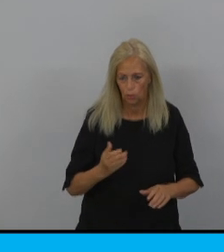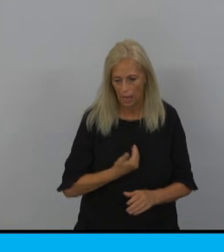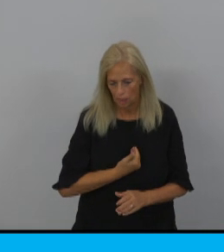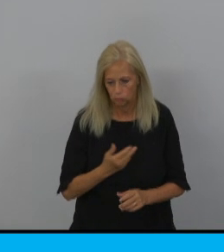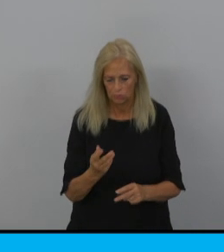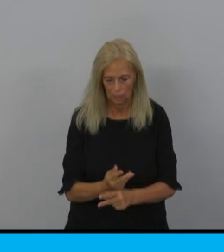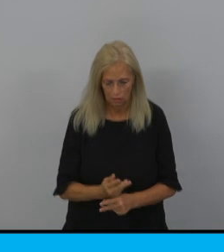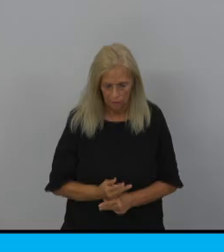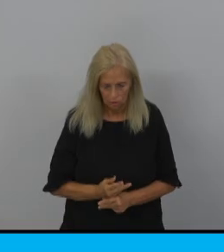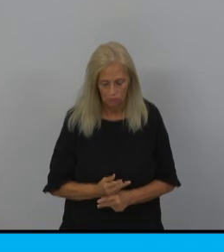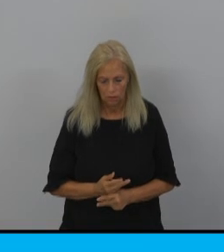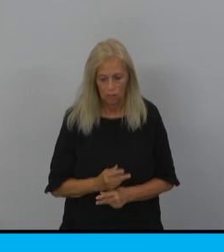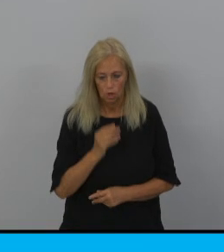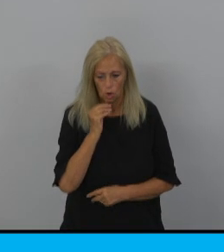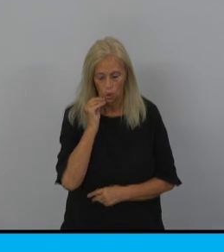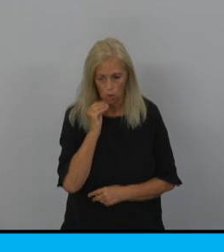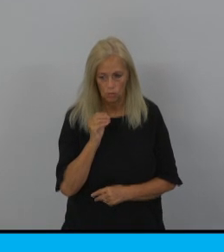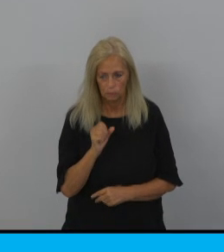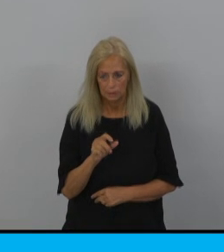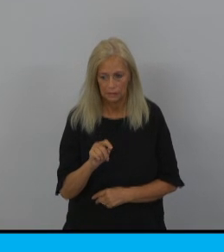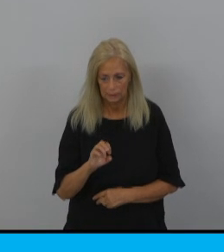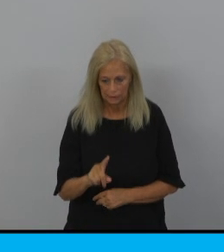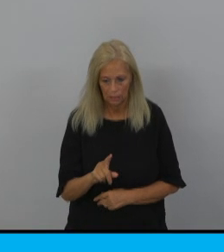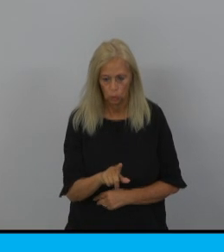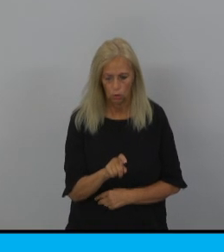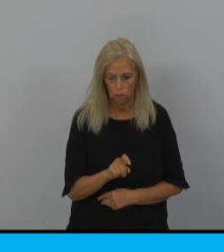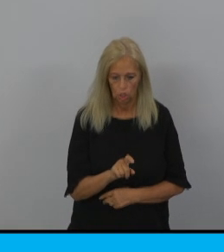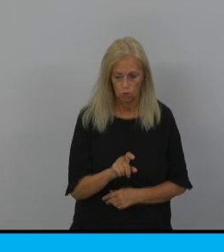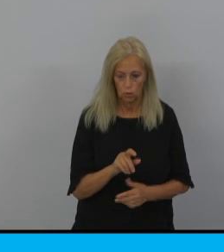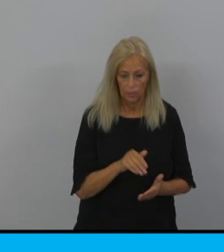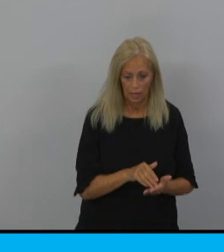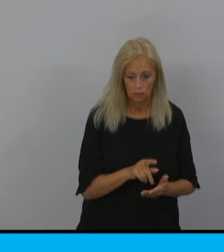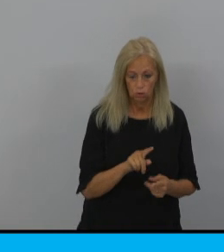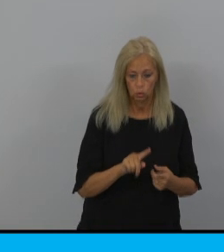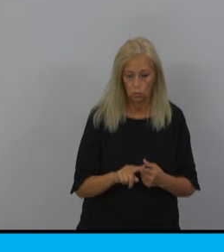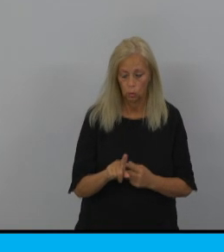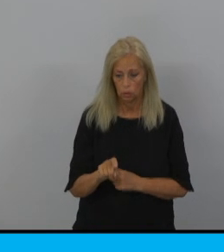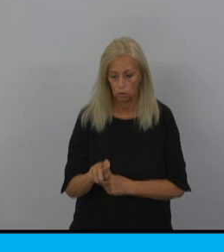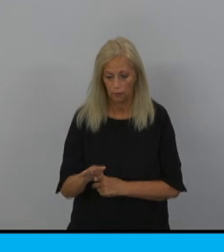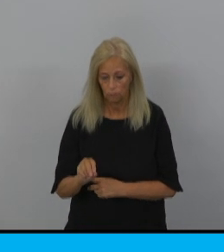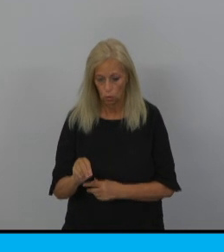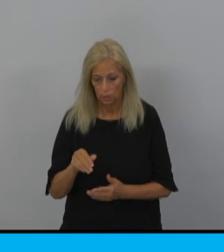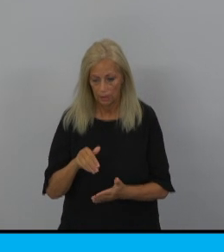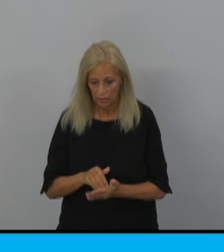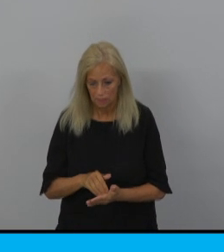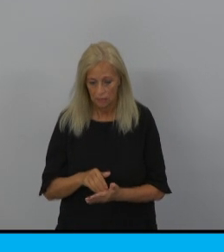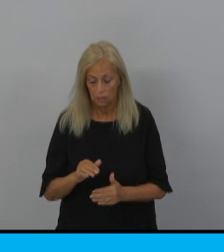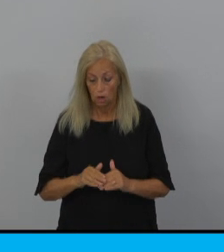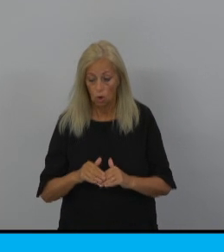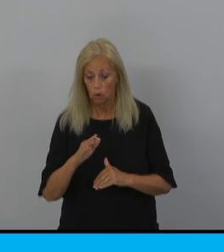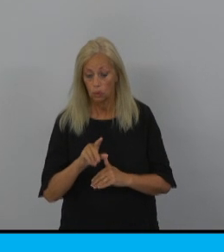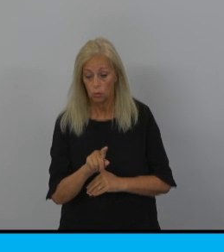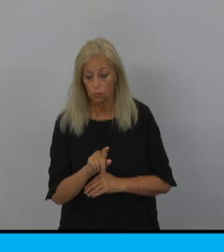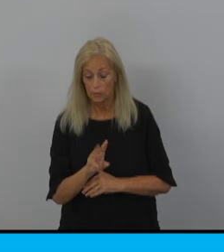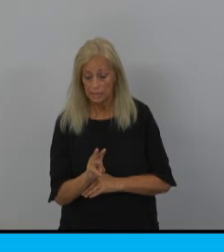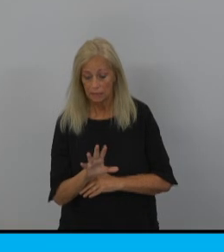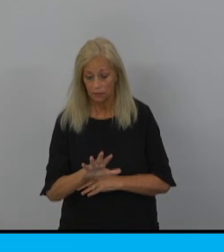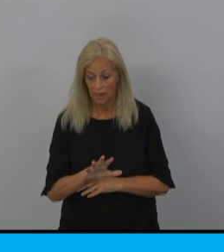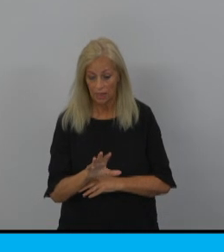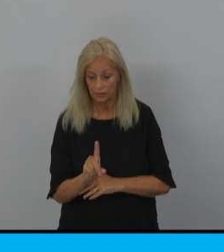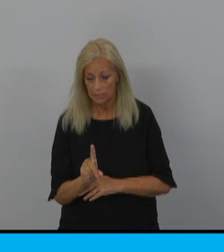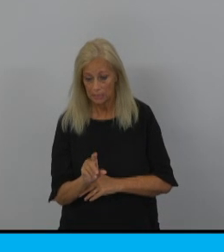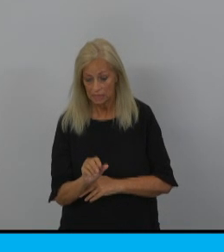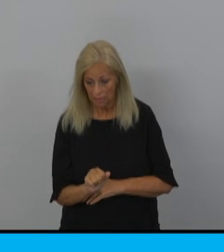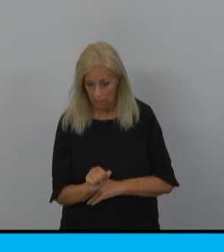calculations. So the homestead exemption moved from 100,000 to 140,000, and the over 65 disabled from